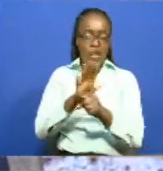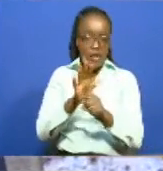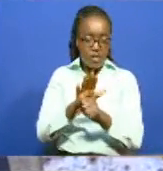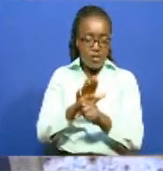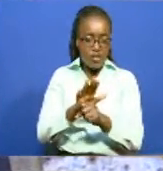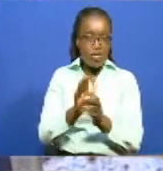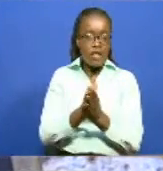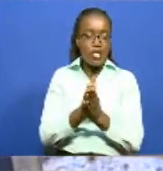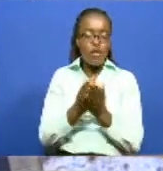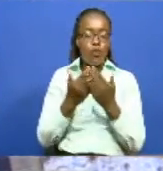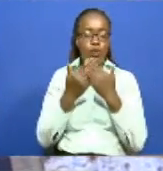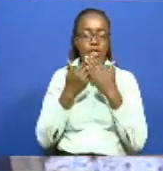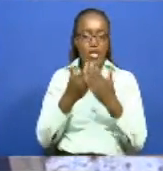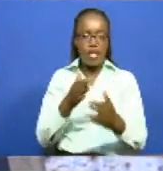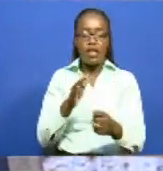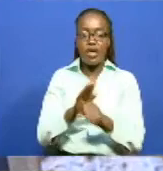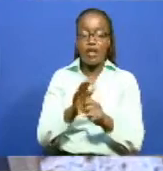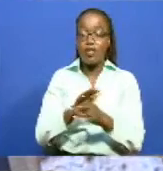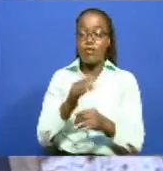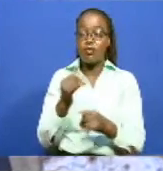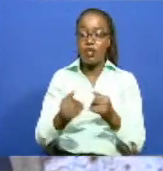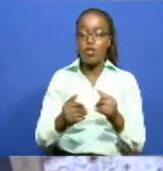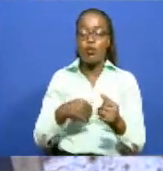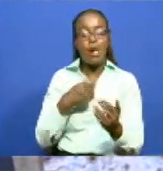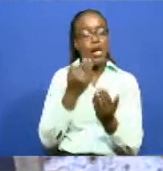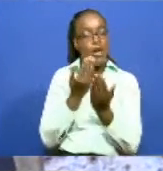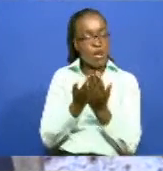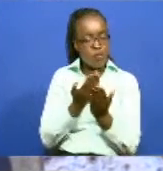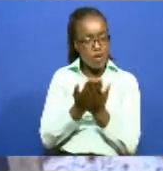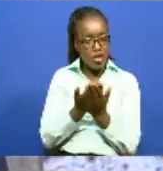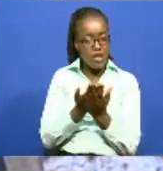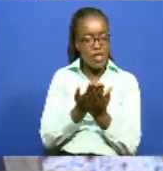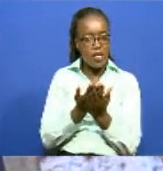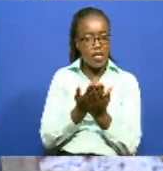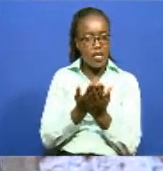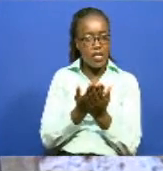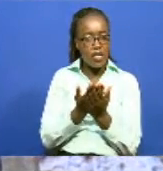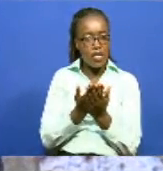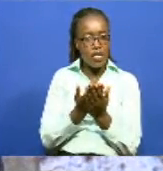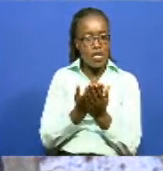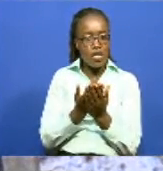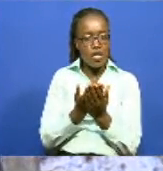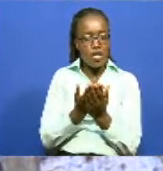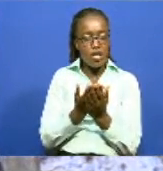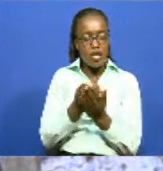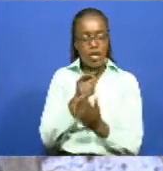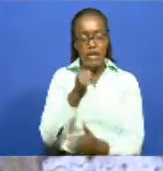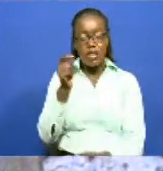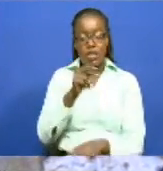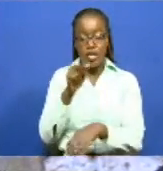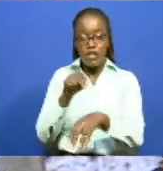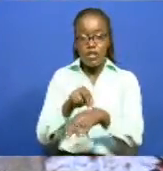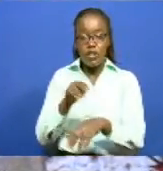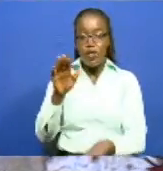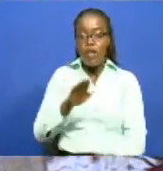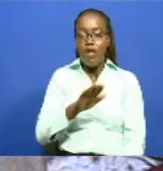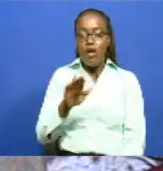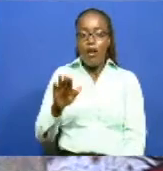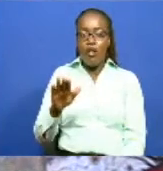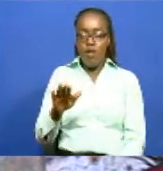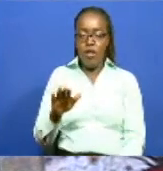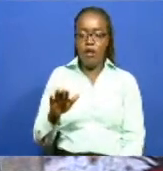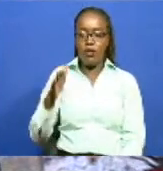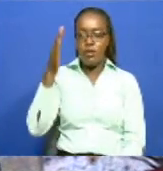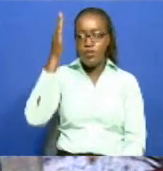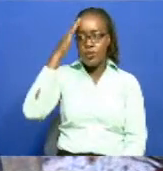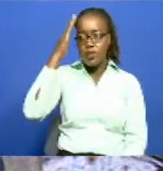most sincerely. And finally, it's my appeal, my plea to the National Assembly. I know today they